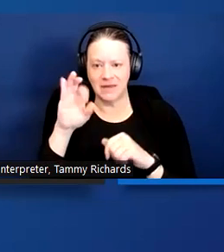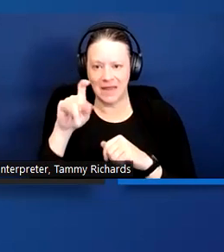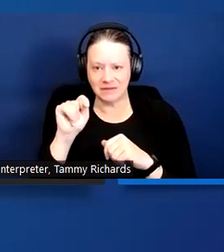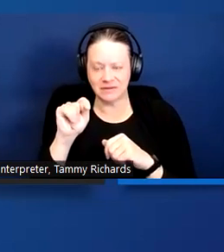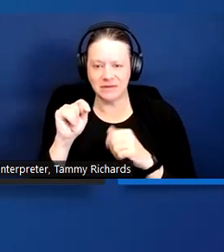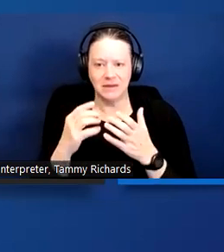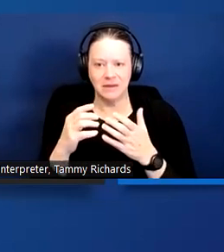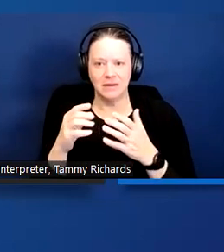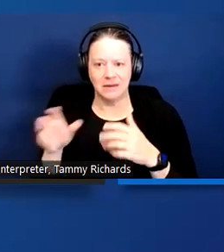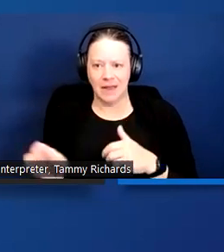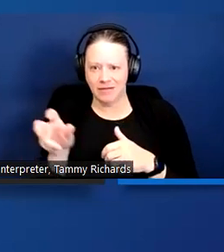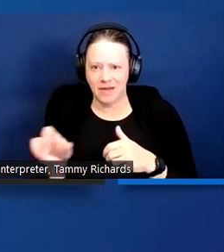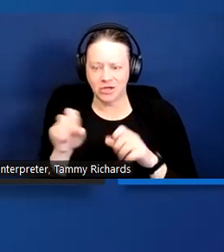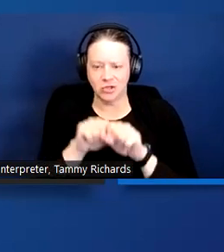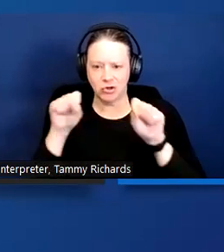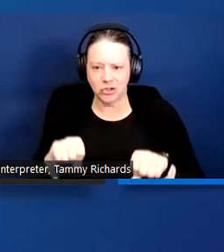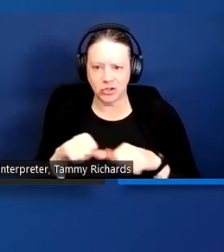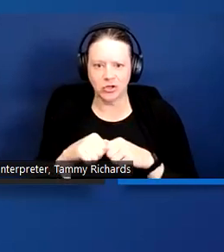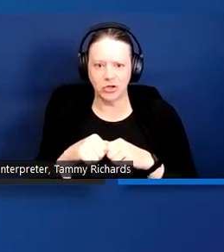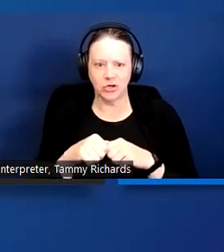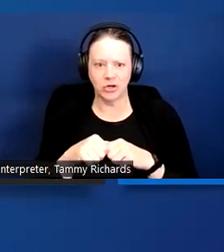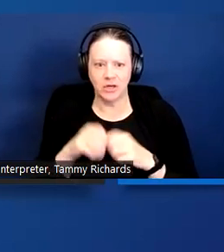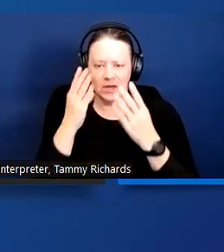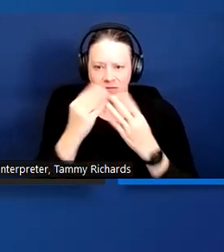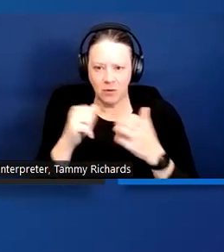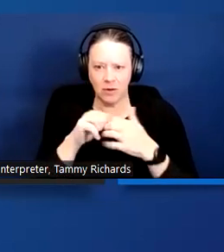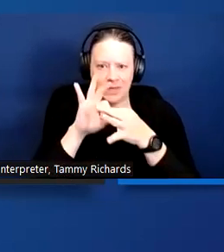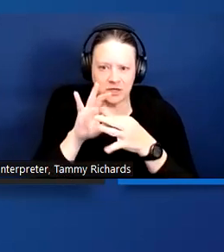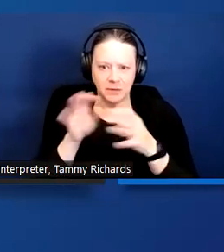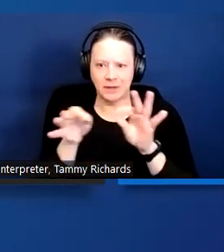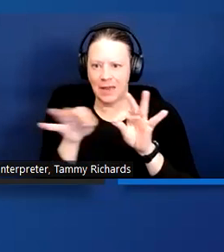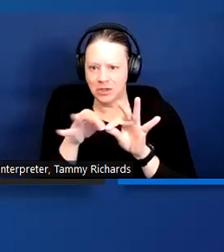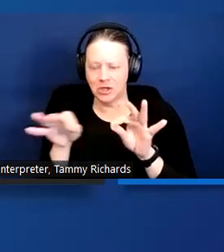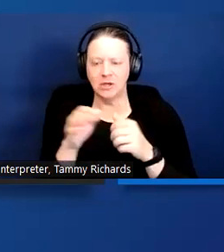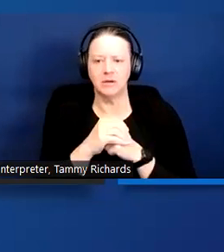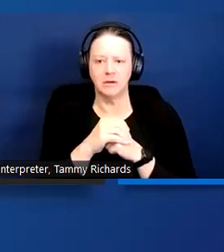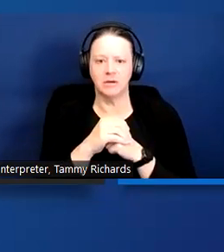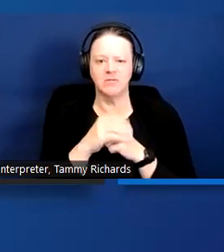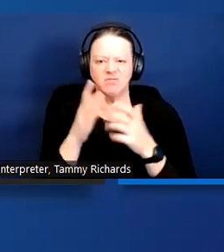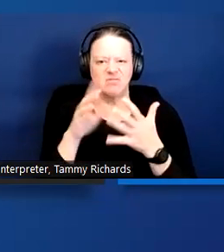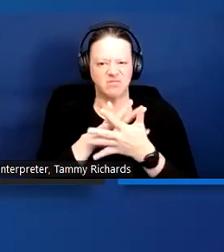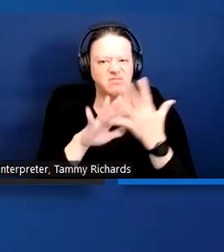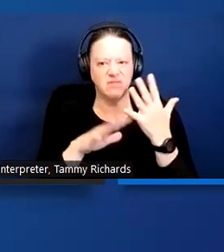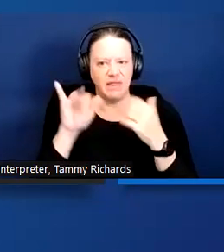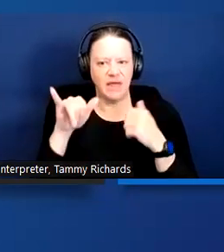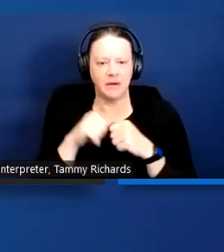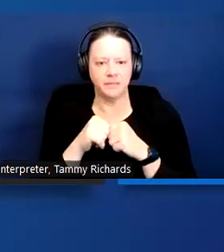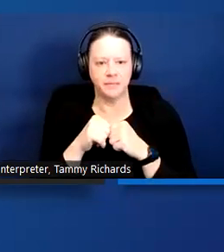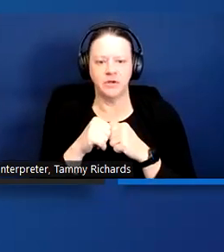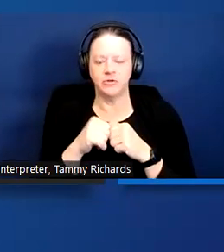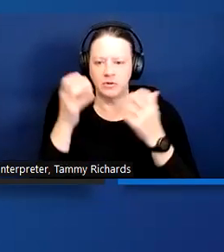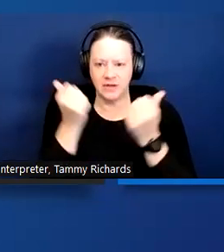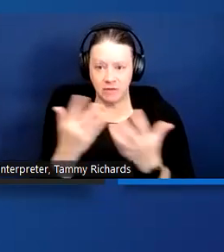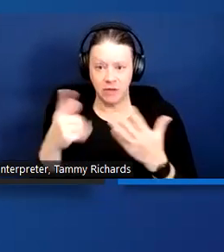navigation structure, info and relationships, captioning, that kind of thing. So it's everything